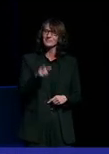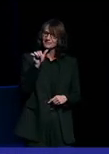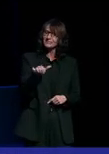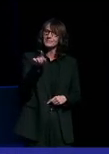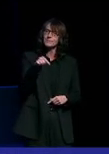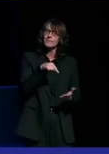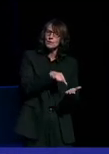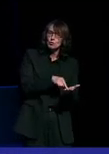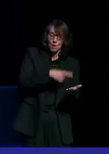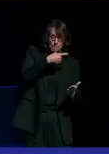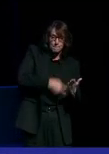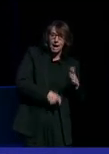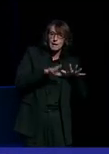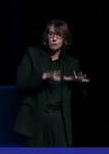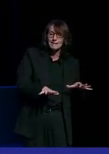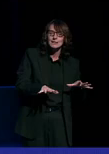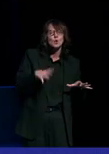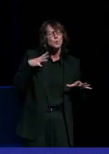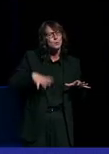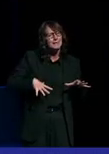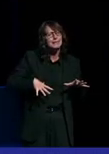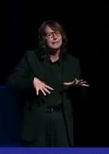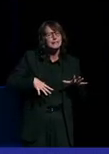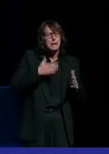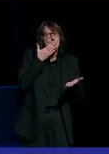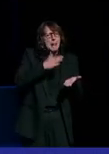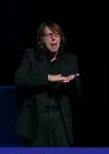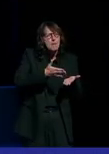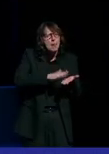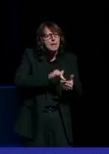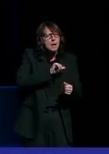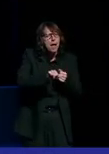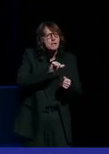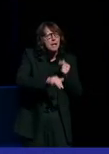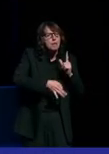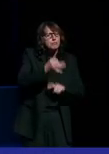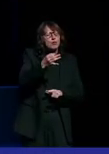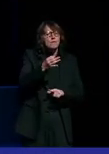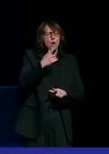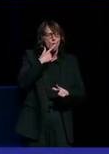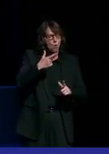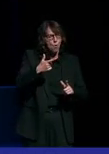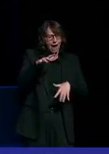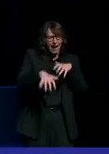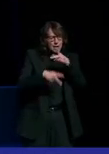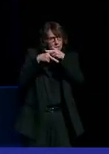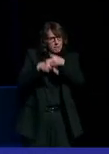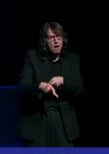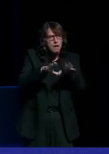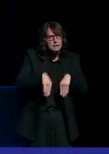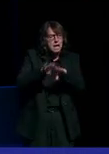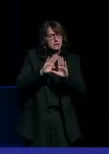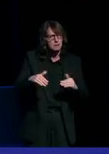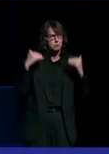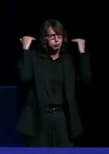But to do that, we need to tighten up our labelling. We have some of the highest animal welfare standards in the world.